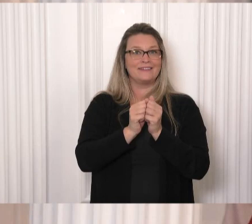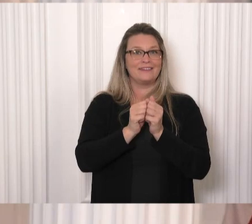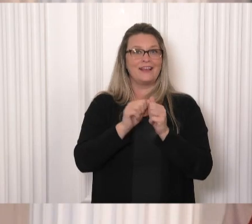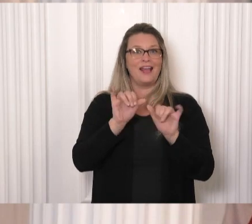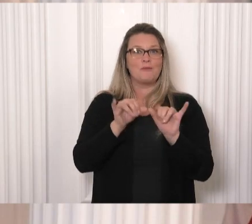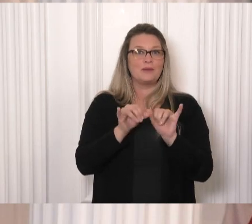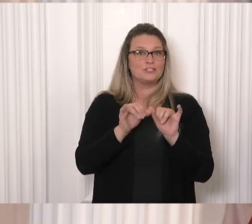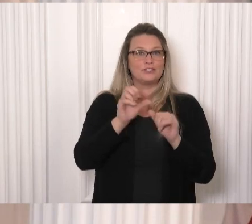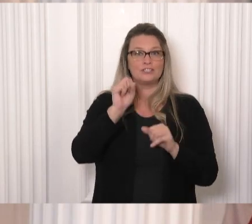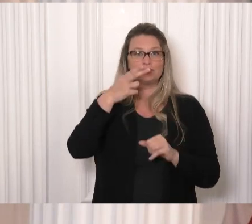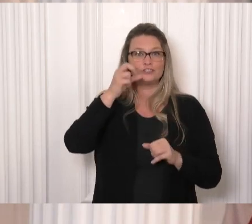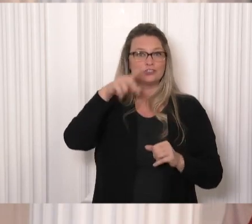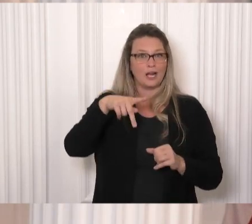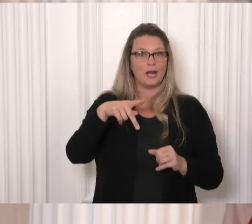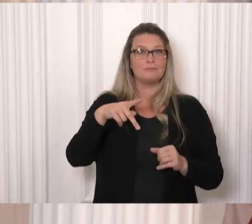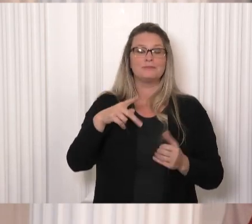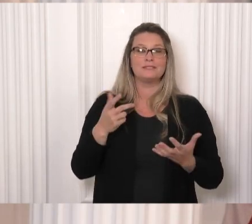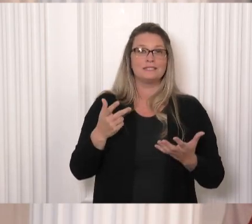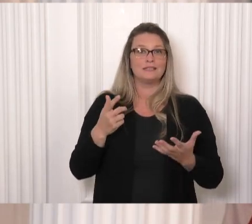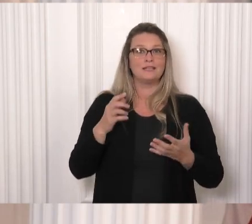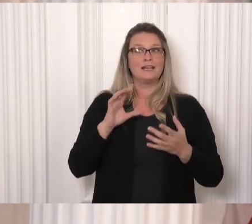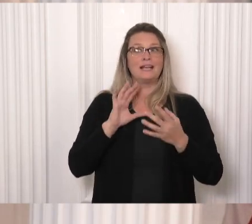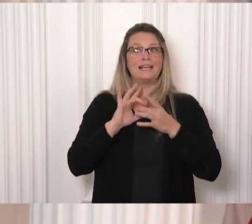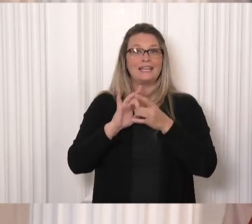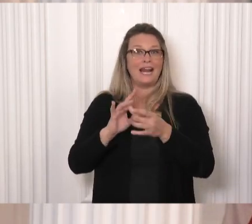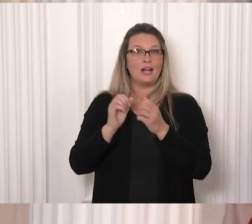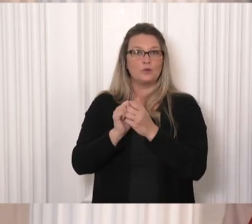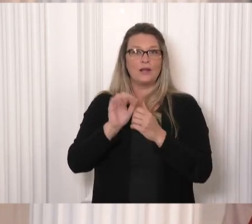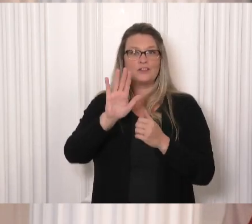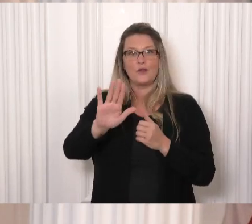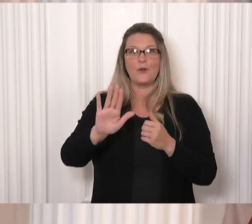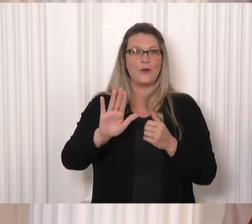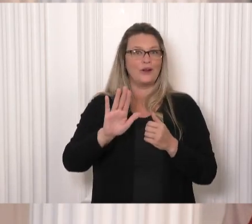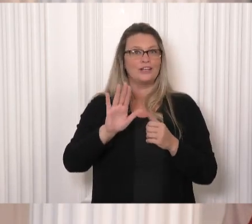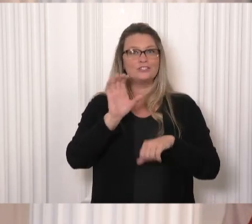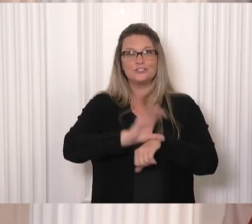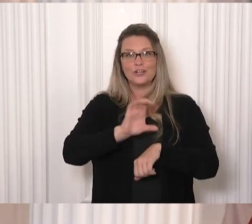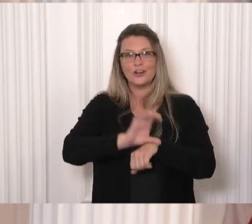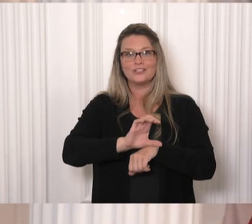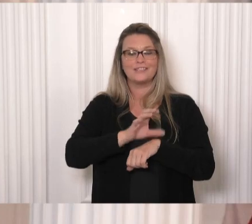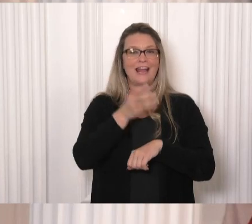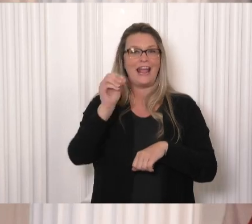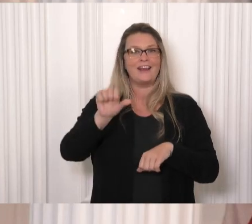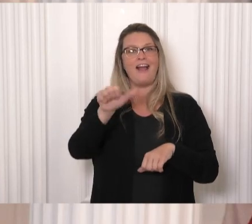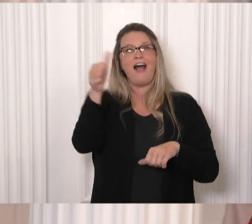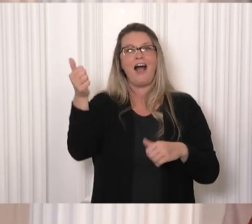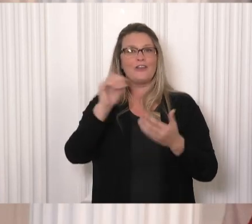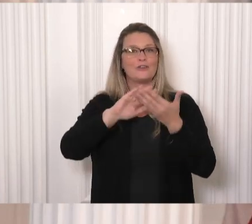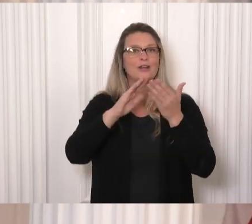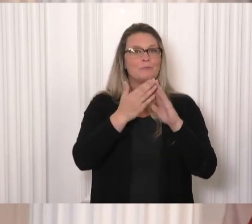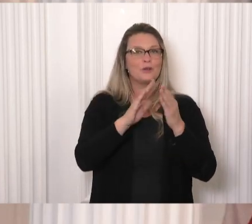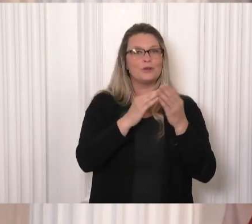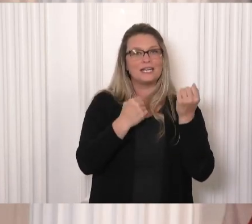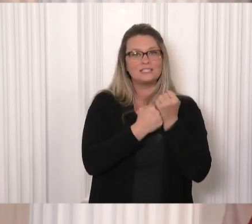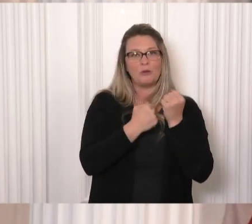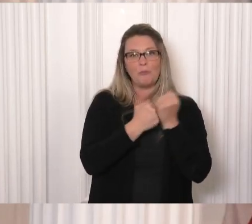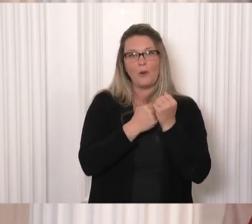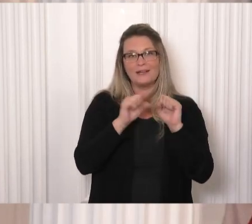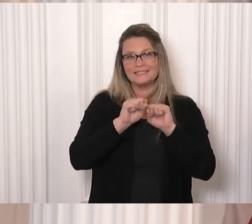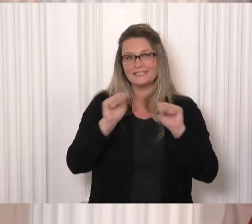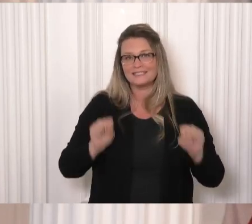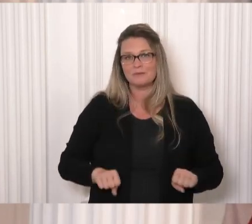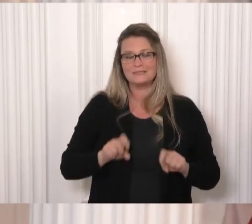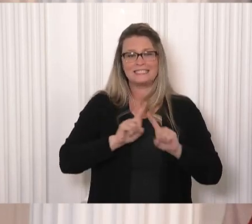do that. You connect with your church and other community support systems in